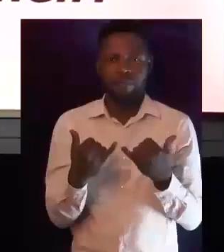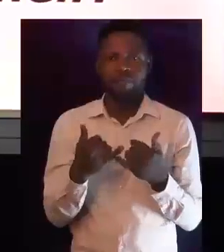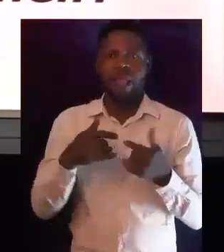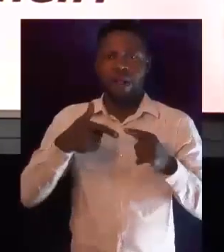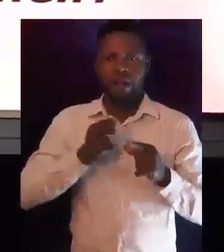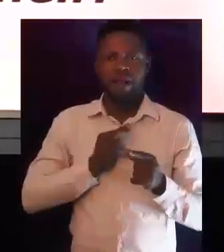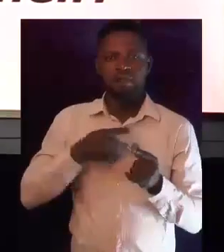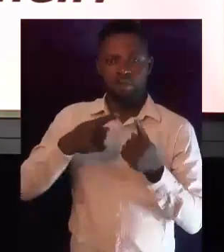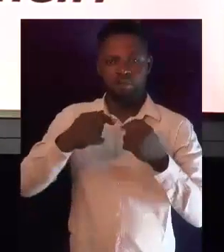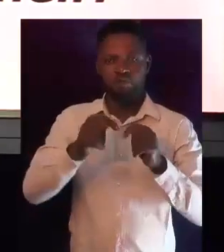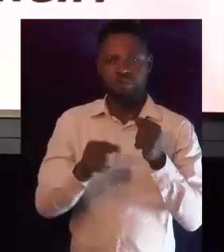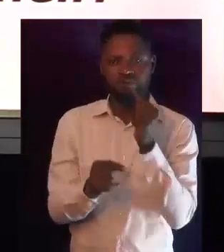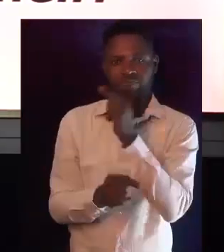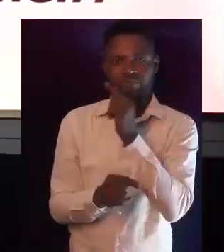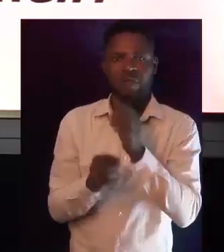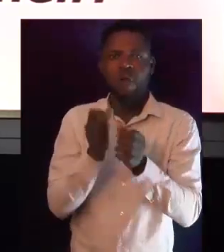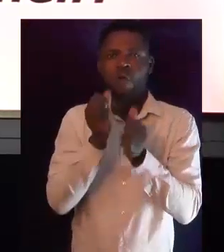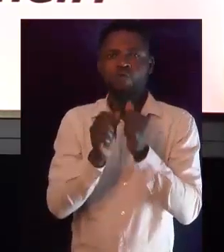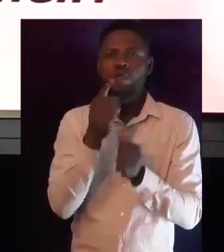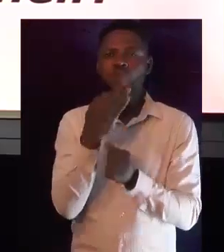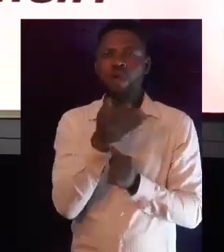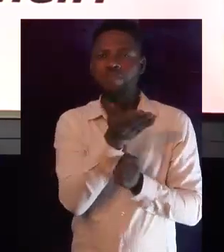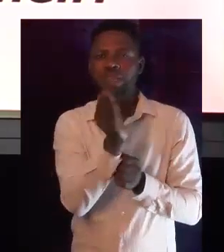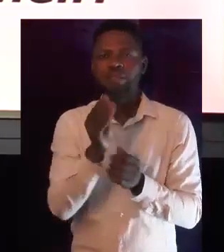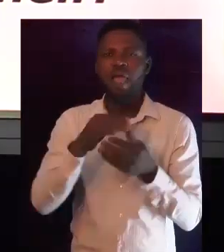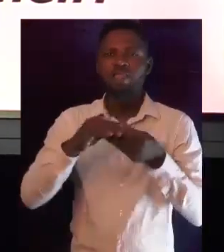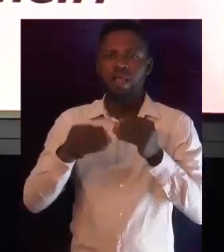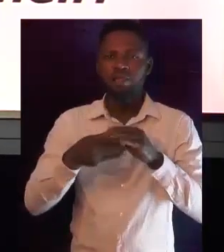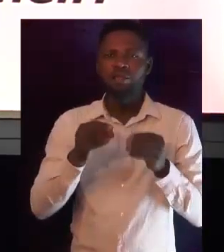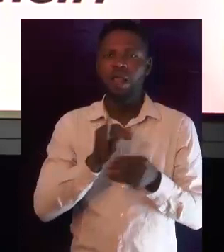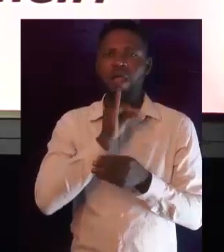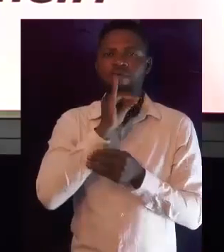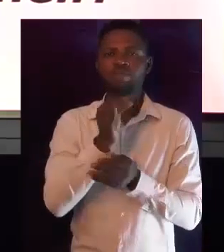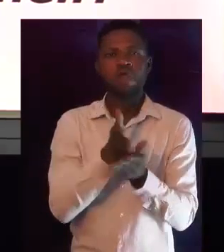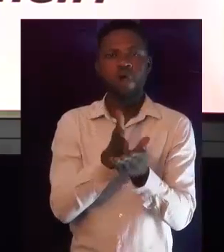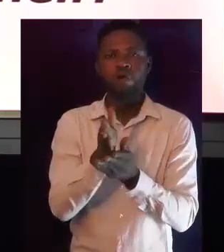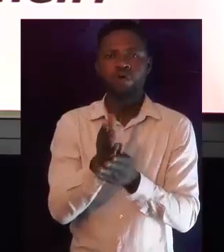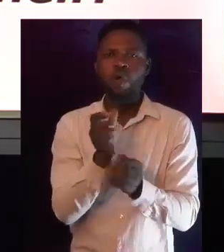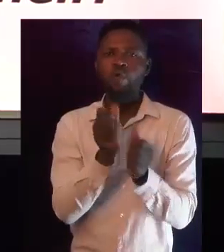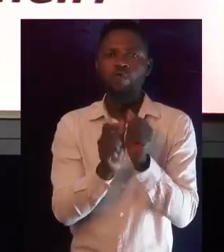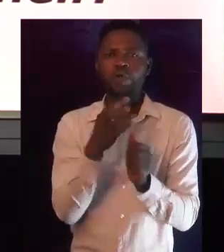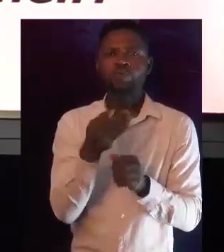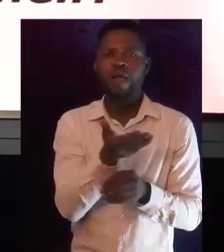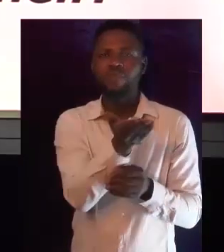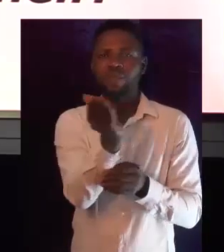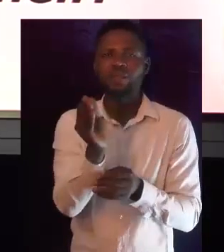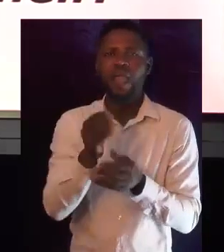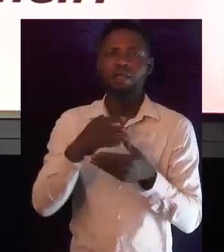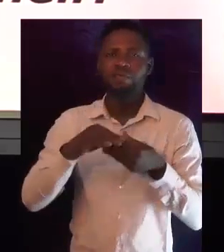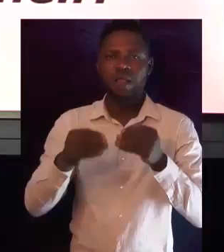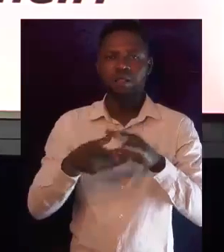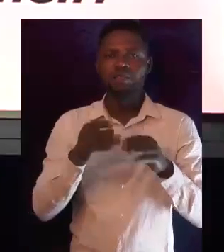Now, let's try this. Which of these sentences is correct? Which of